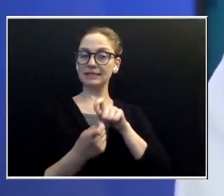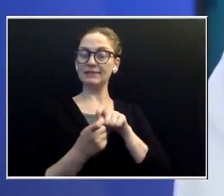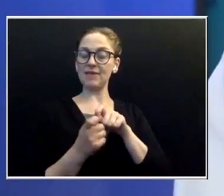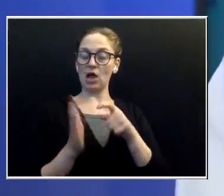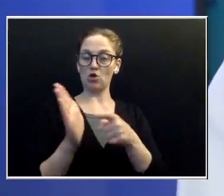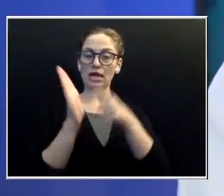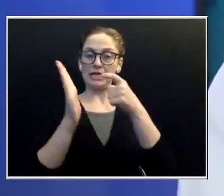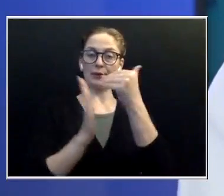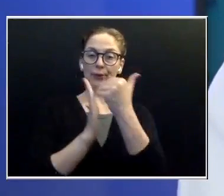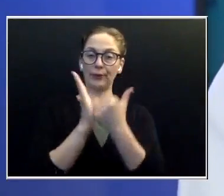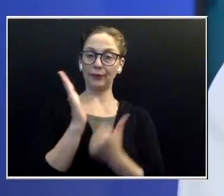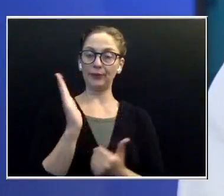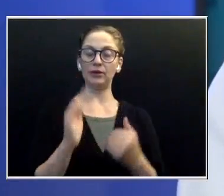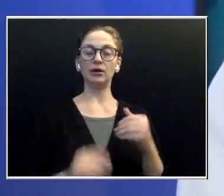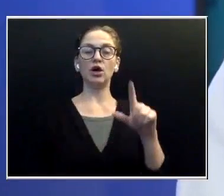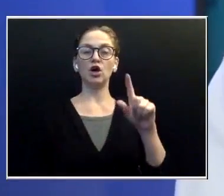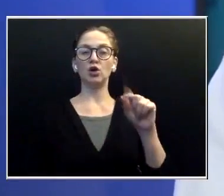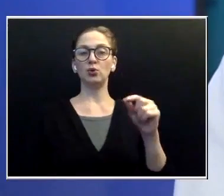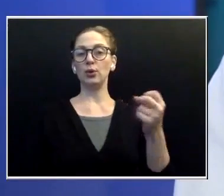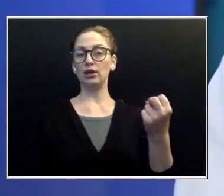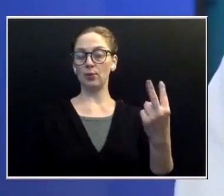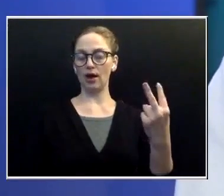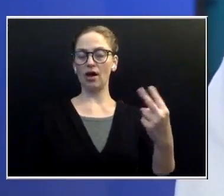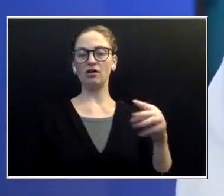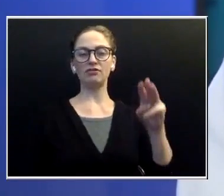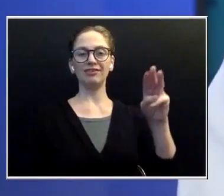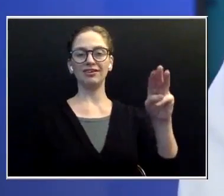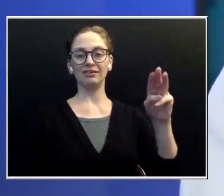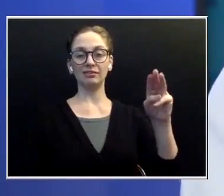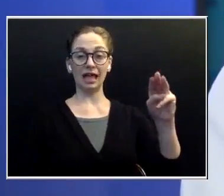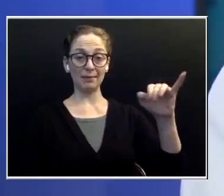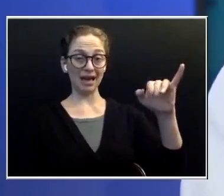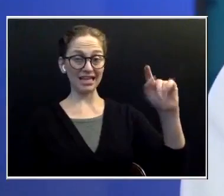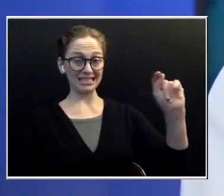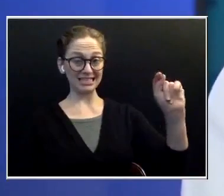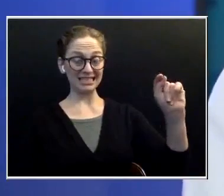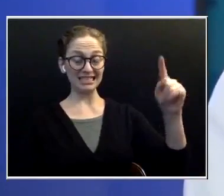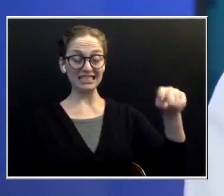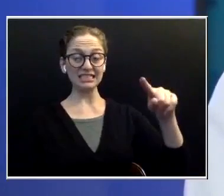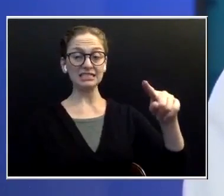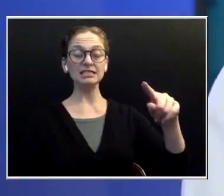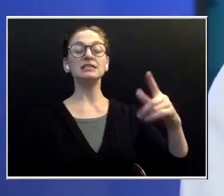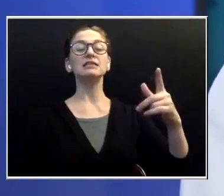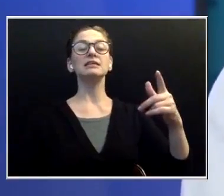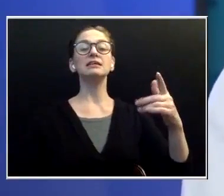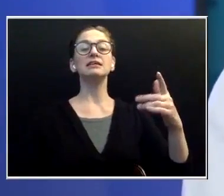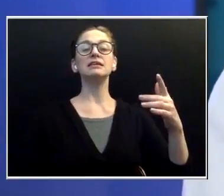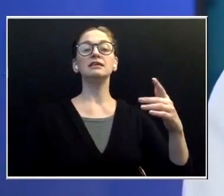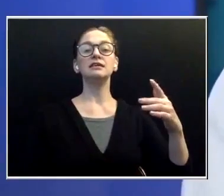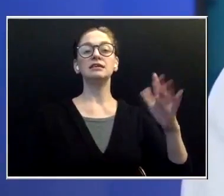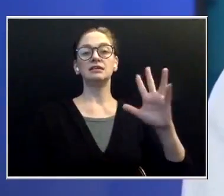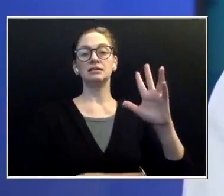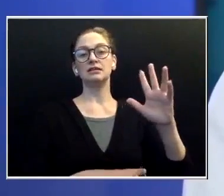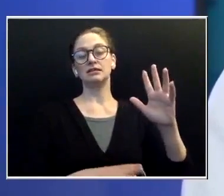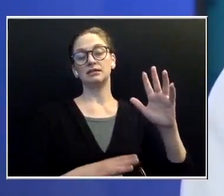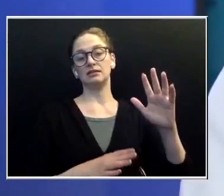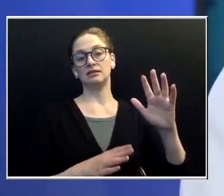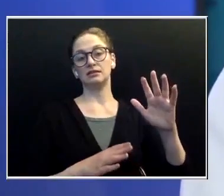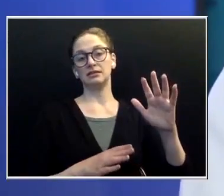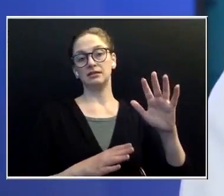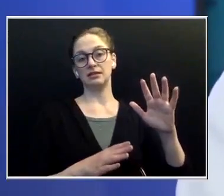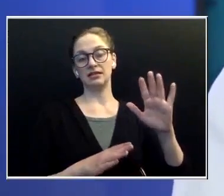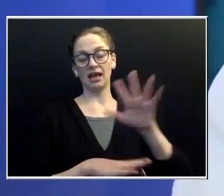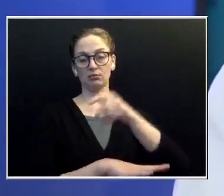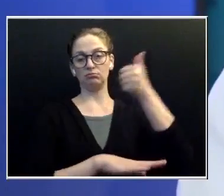the Massachusetts Institute of Technology, actually found this, the Open Biome, which is the first stool bank in the U.S. And after